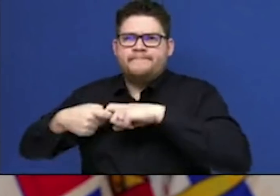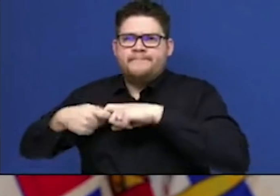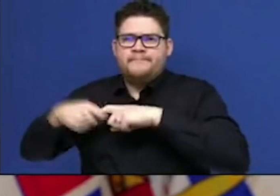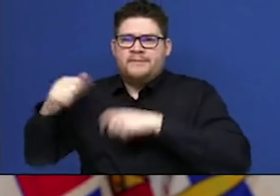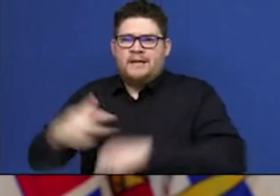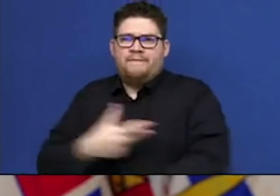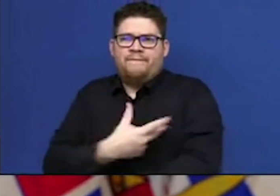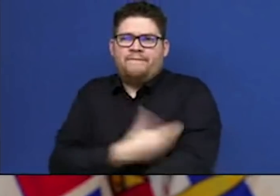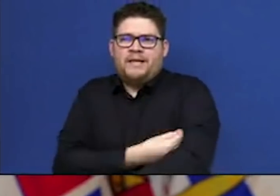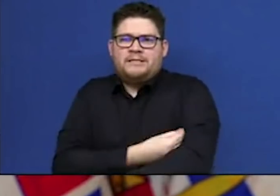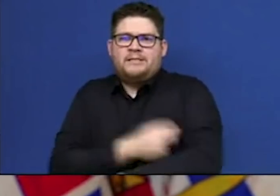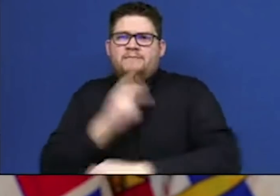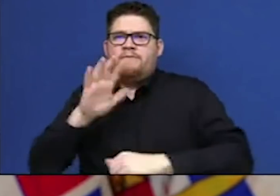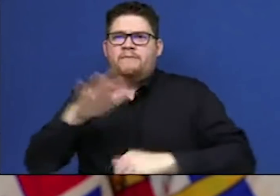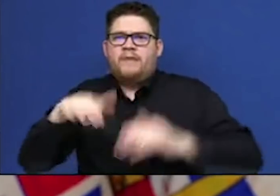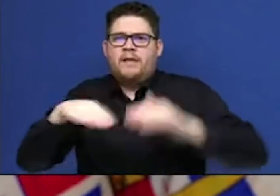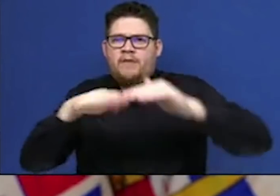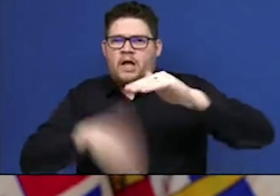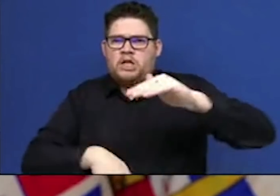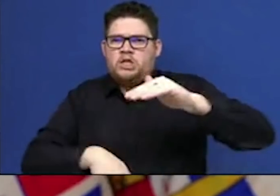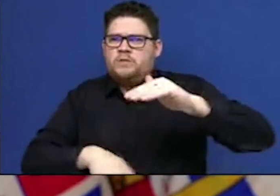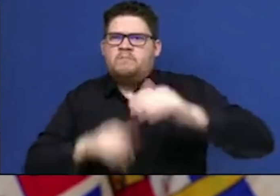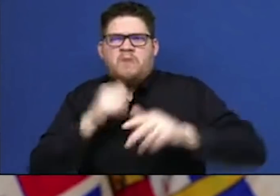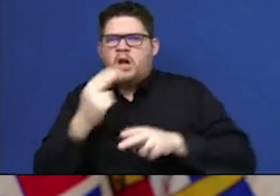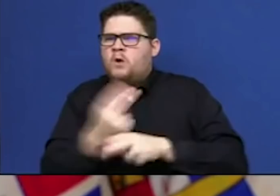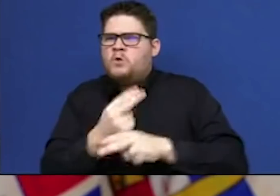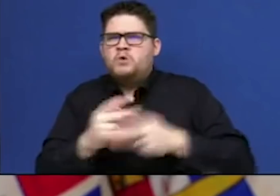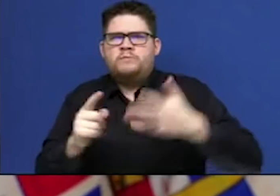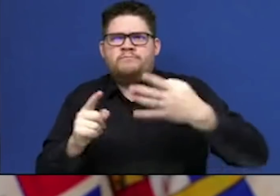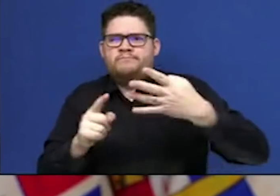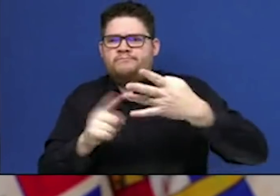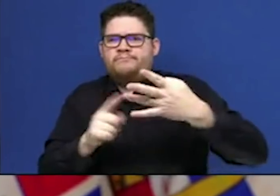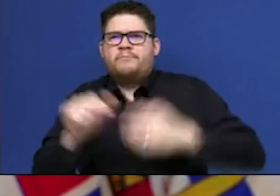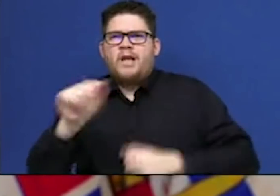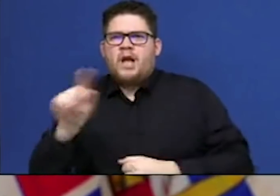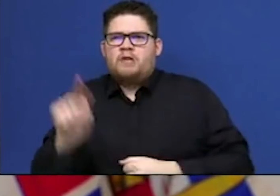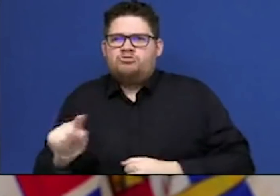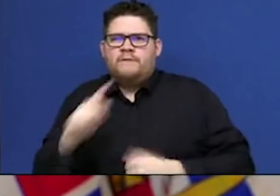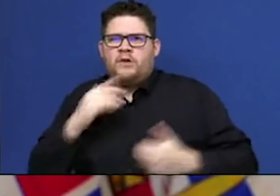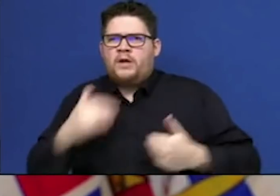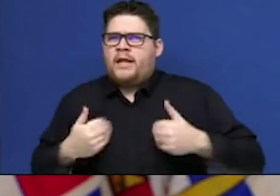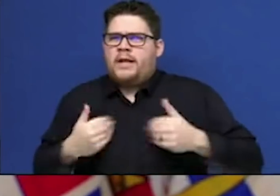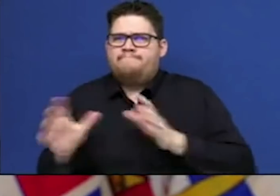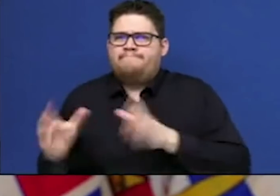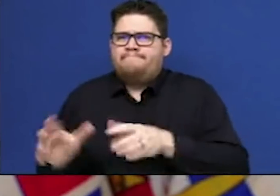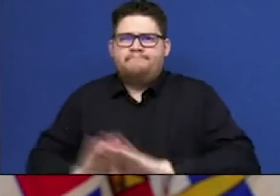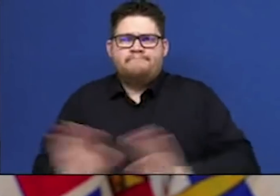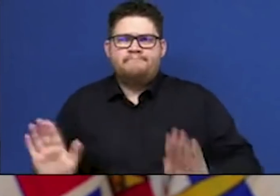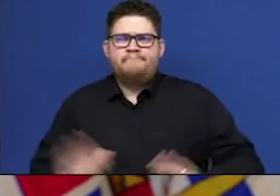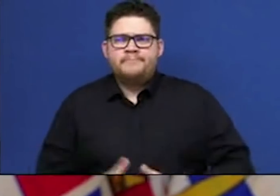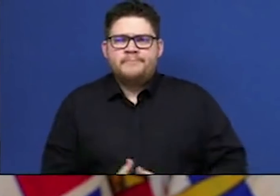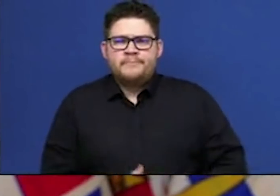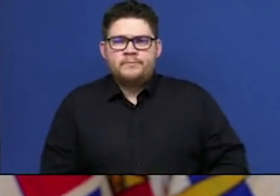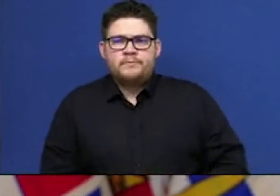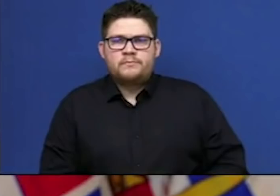information. We have other vaccine options and we will be using them, as we've said.